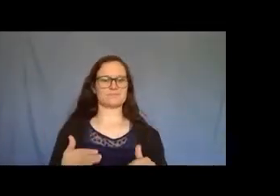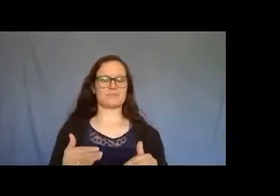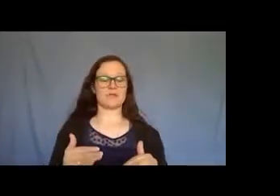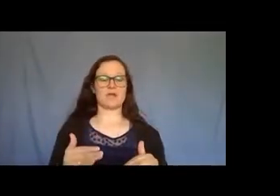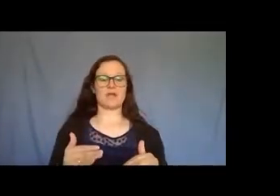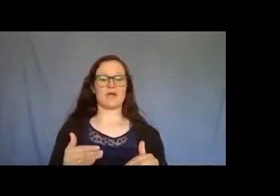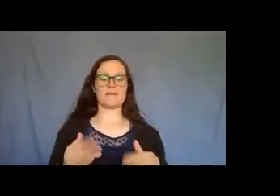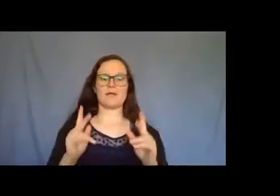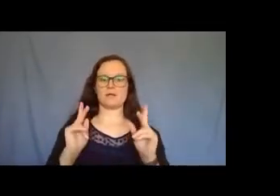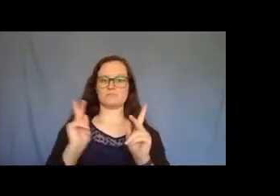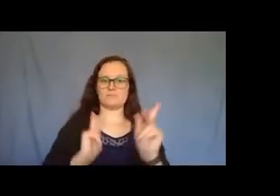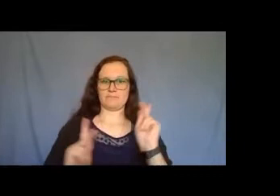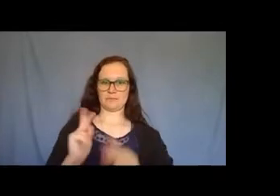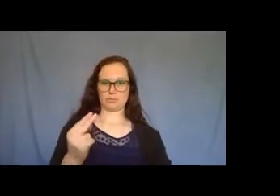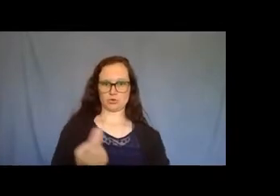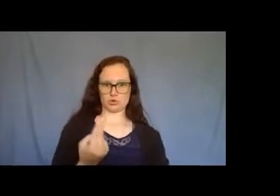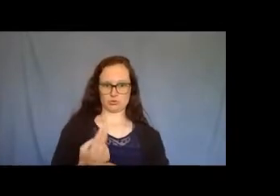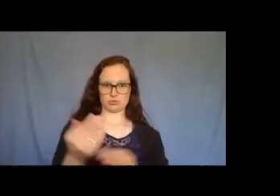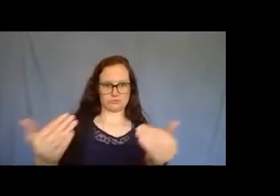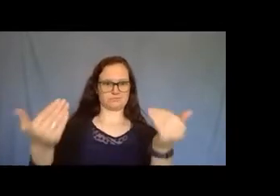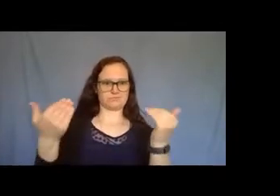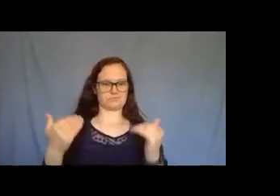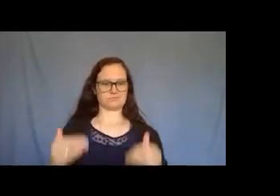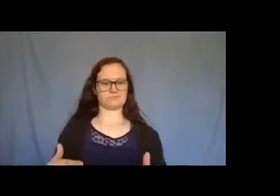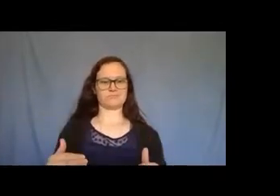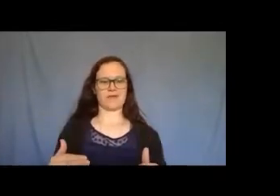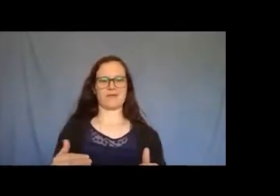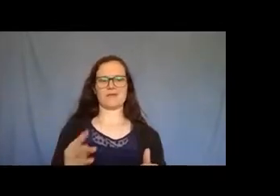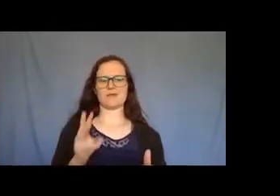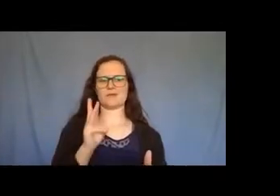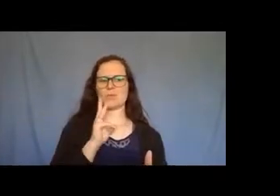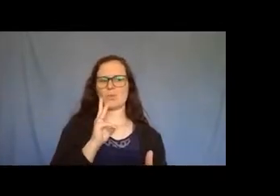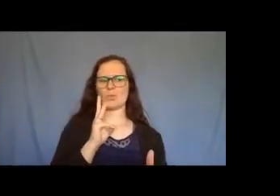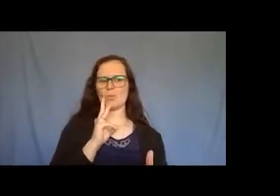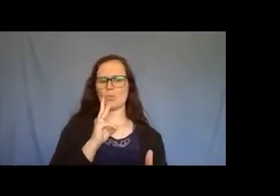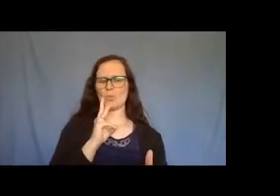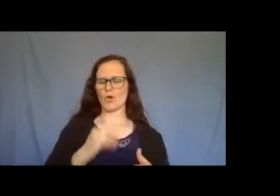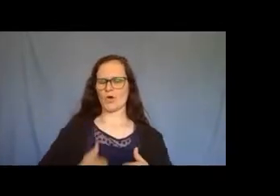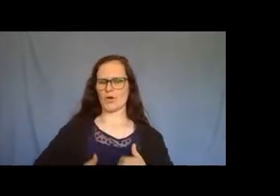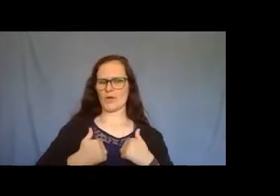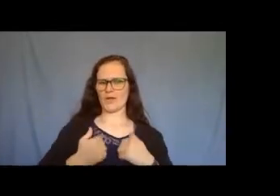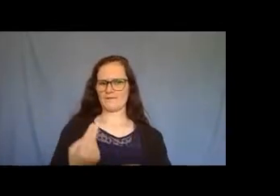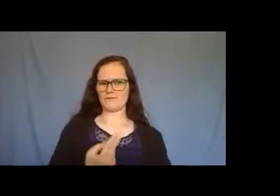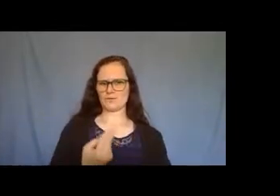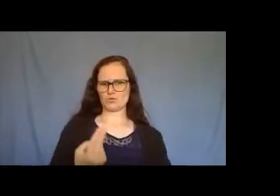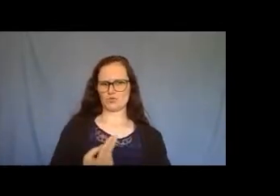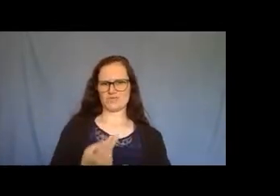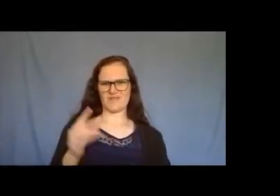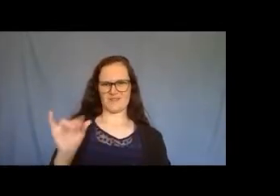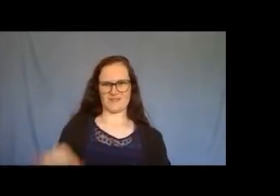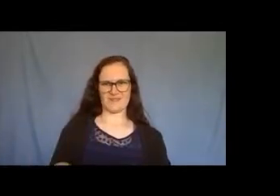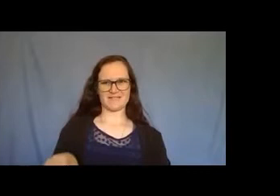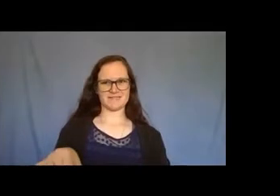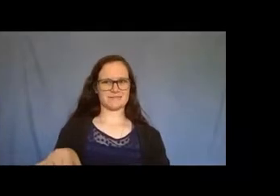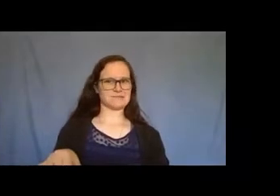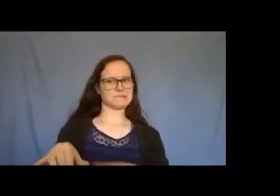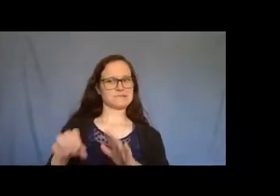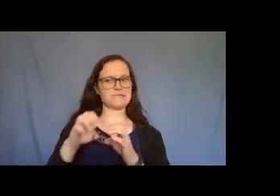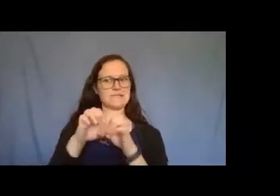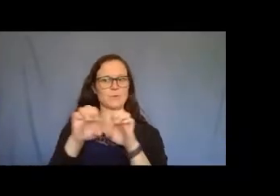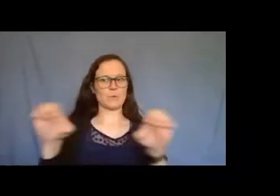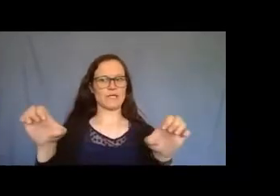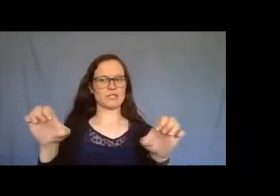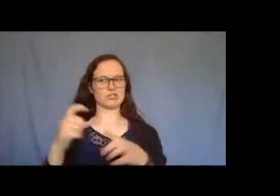liter, and aquatic life use, which is a little different. It's a hardness-based equation. So the criteria